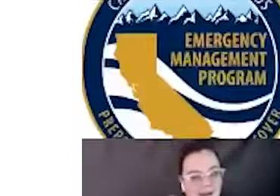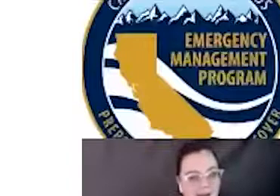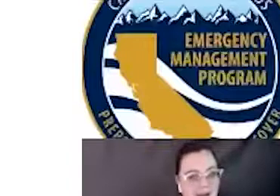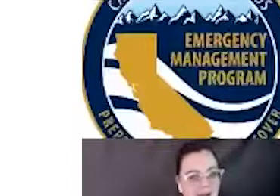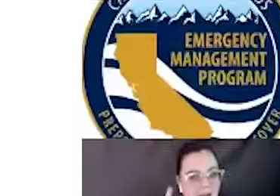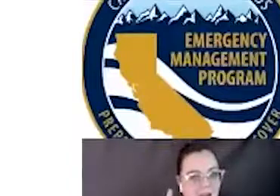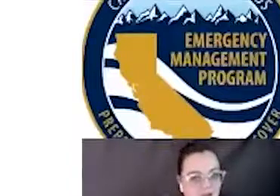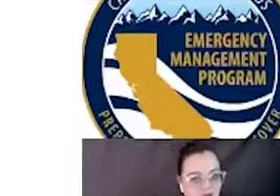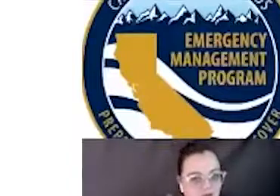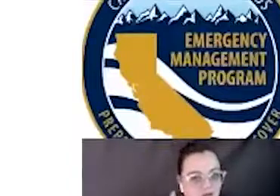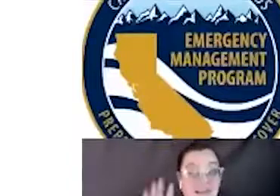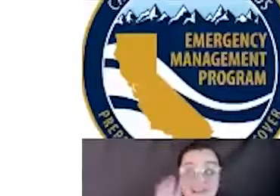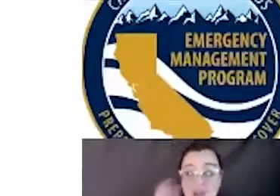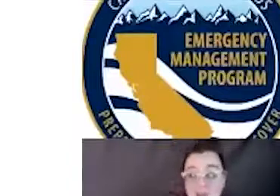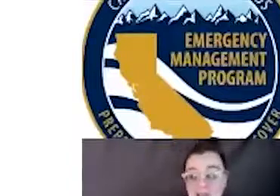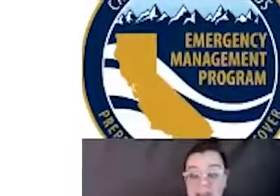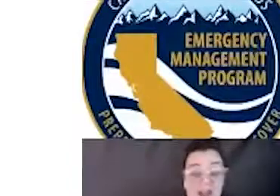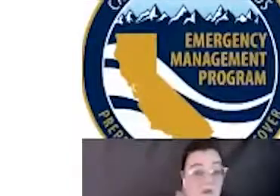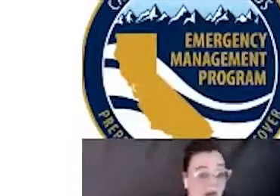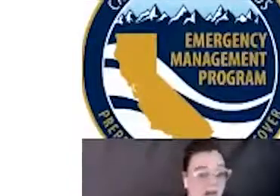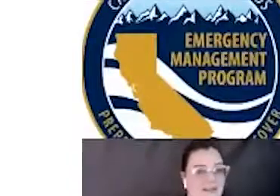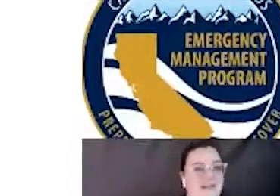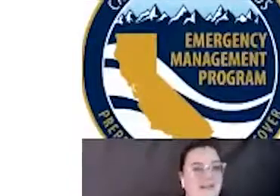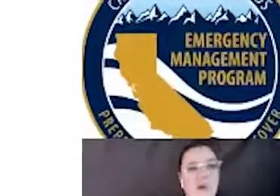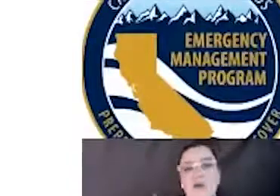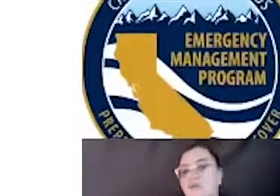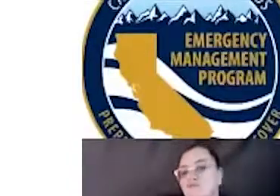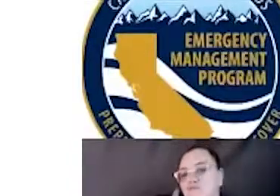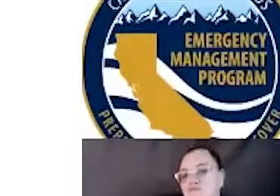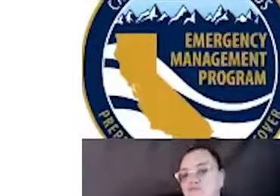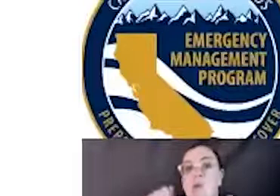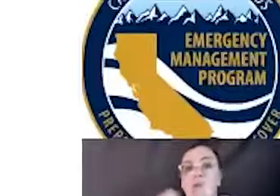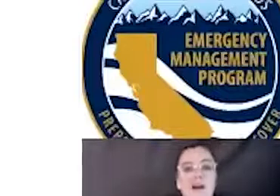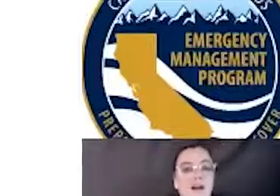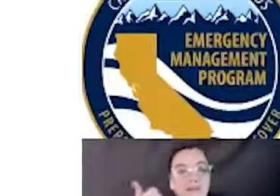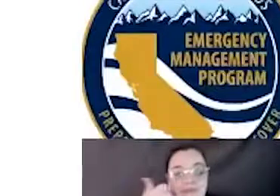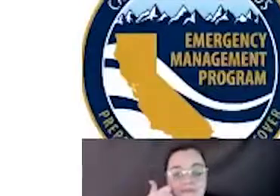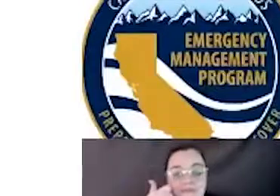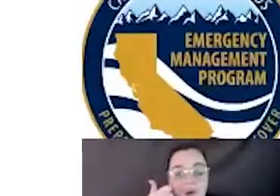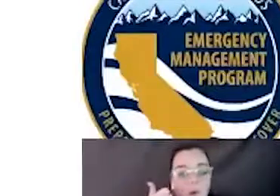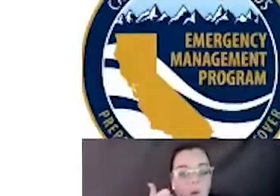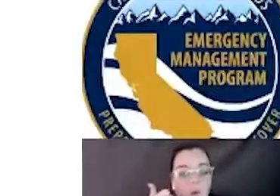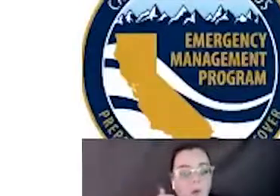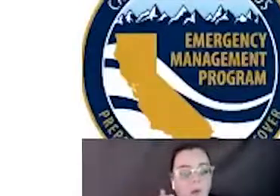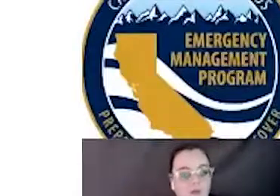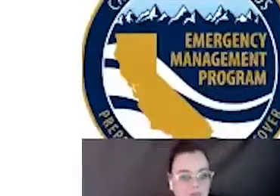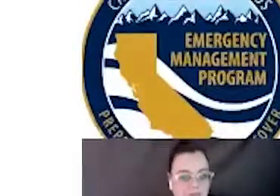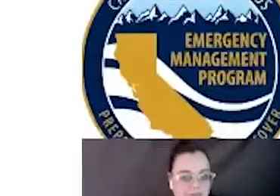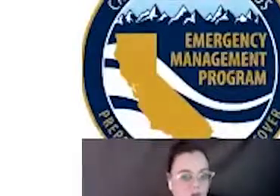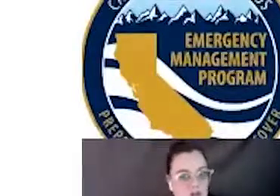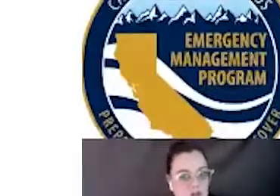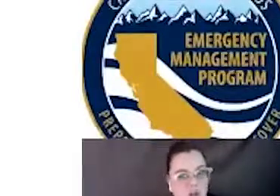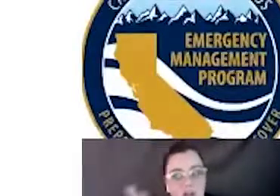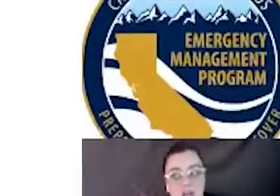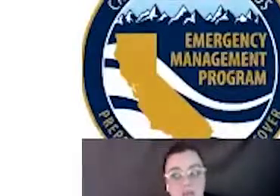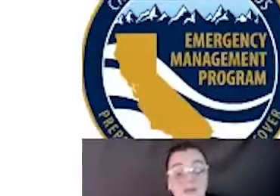warnings. They're exploring using cell phones as seismometers in other places in the world. But in the US here, they use